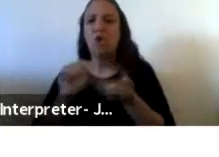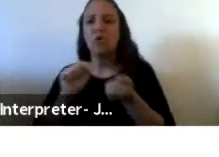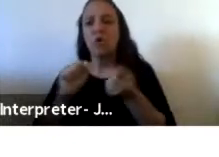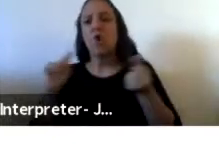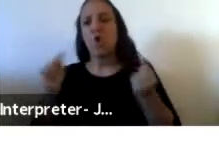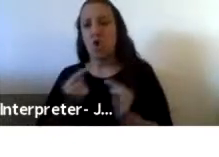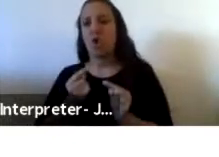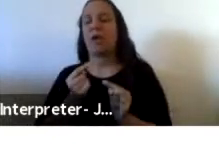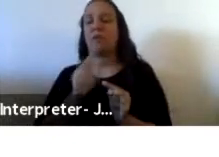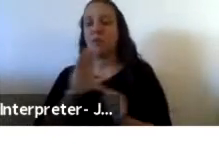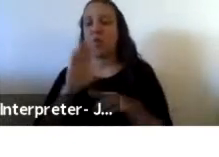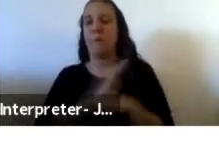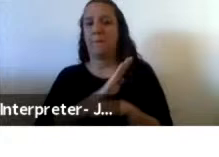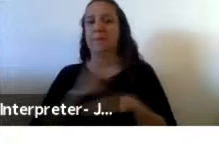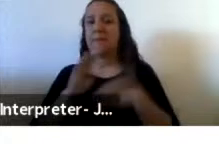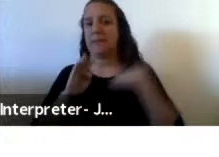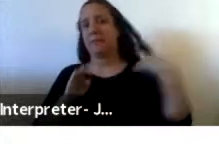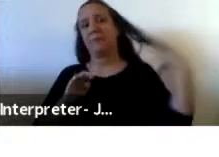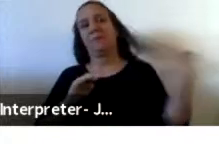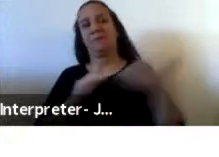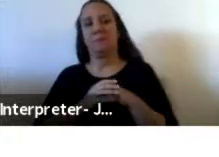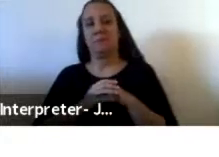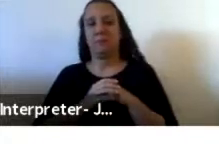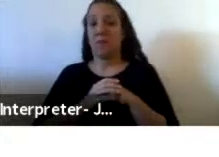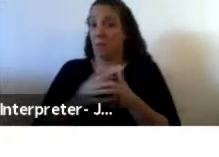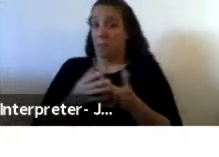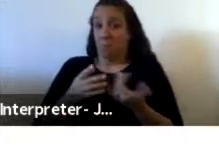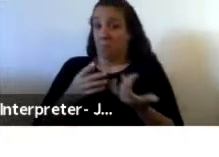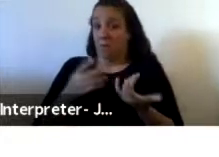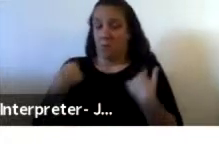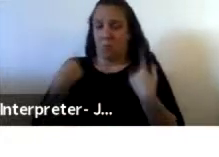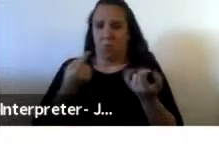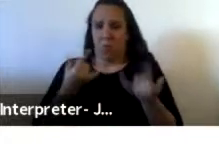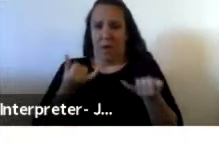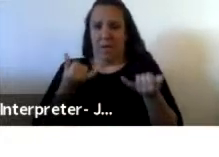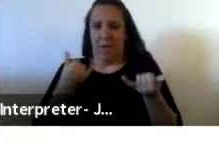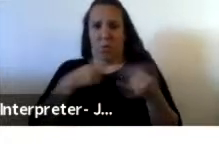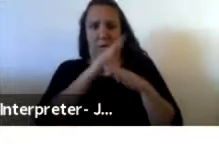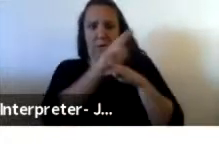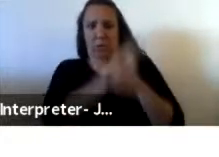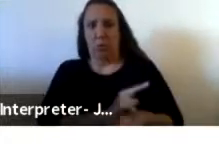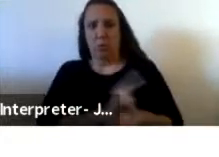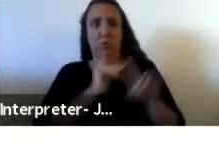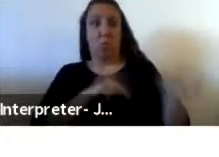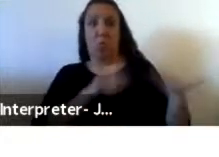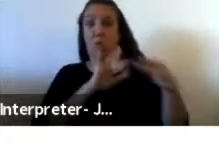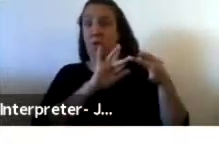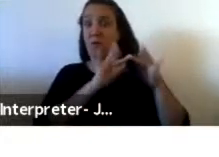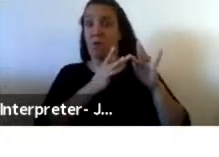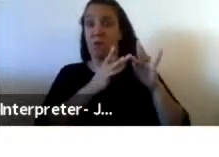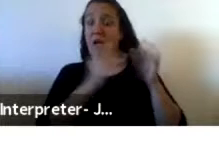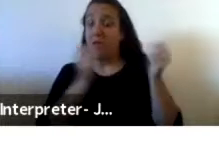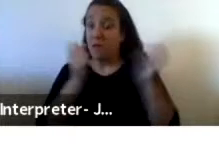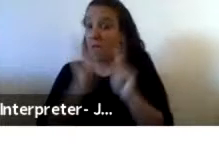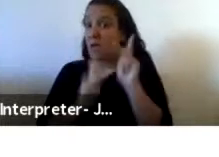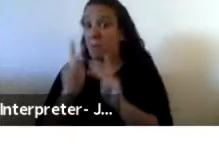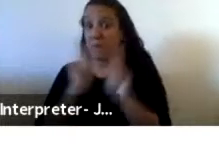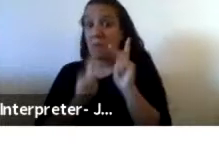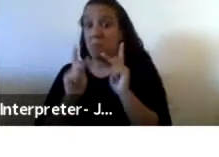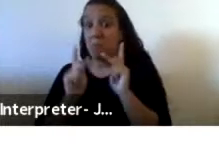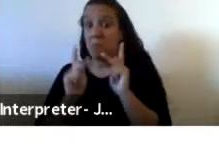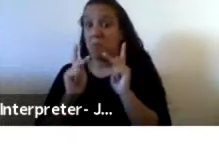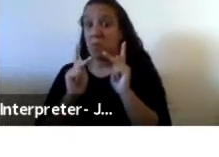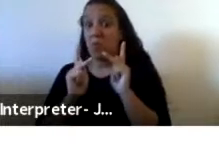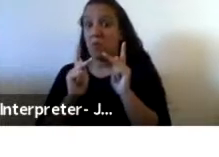been conditioned to come in and just order things online. During this time of COVID, it forced a lot of people that normally we're